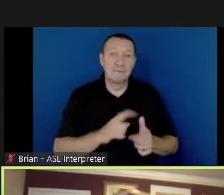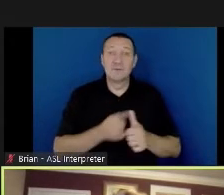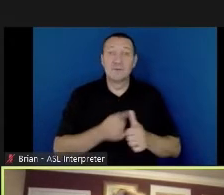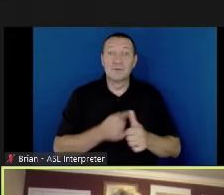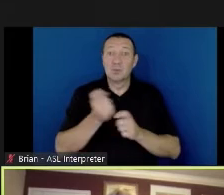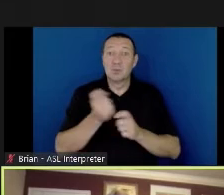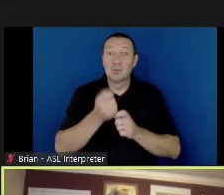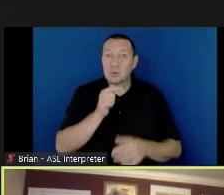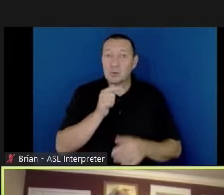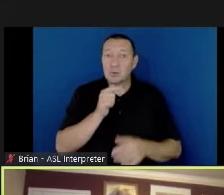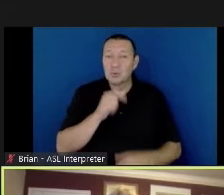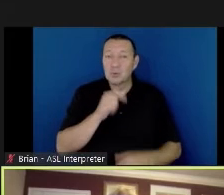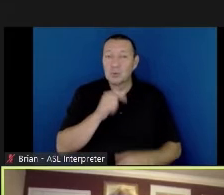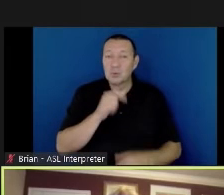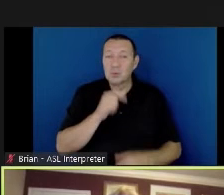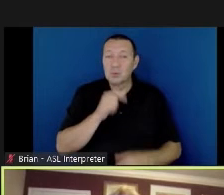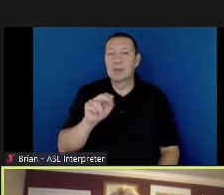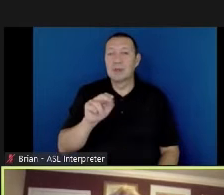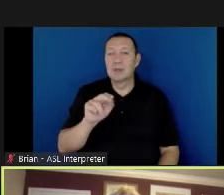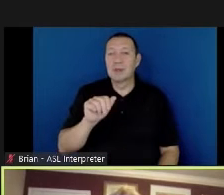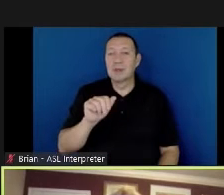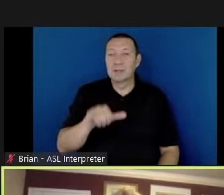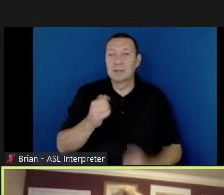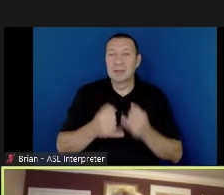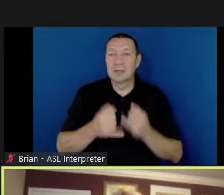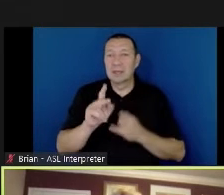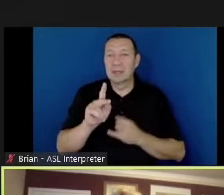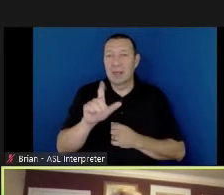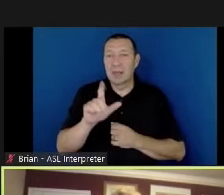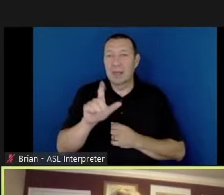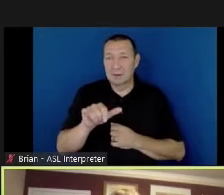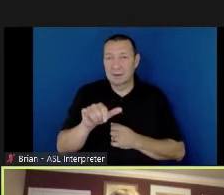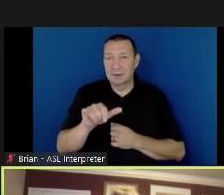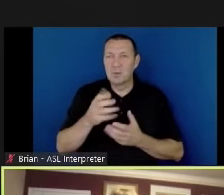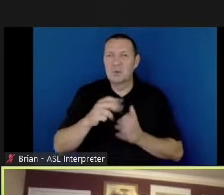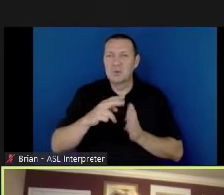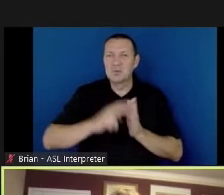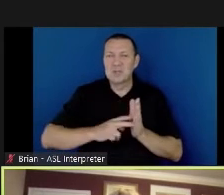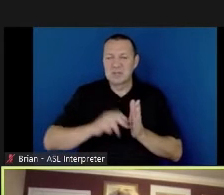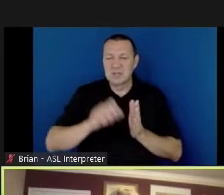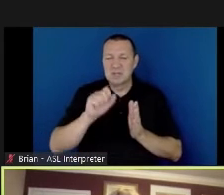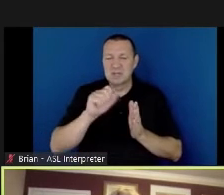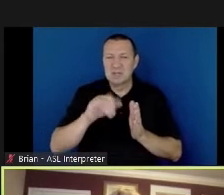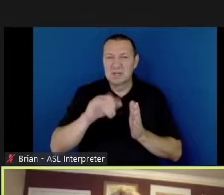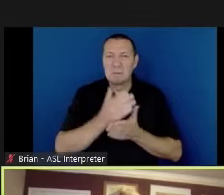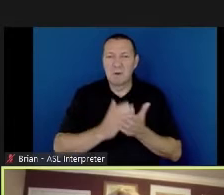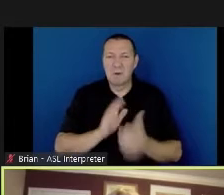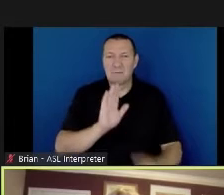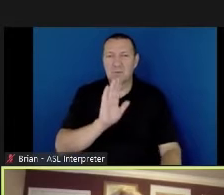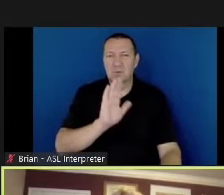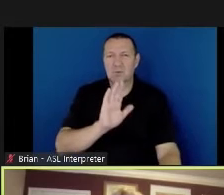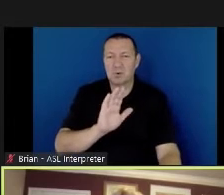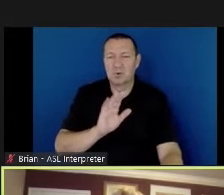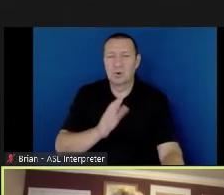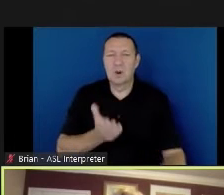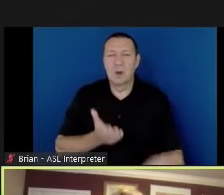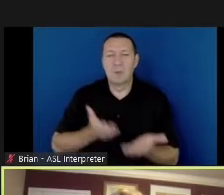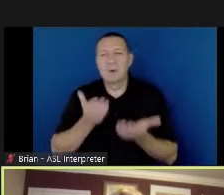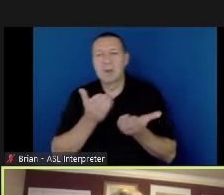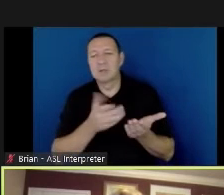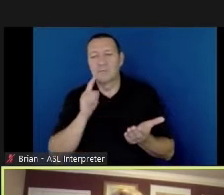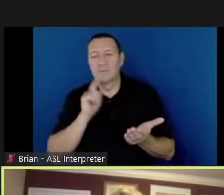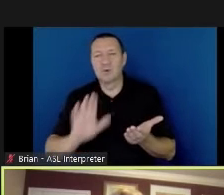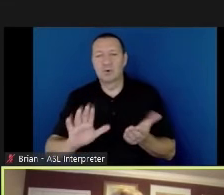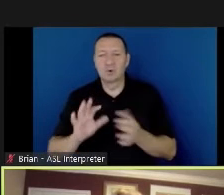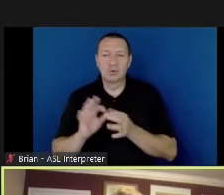Kelly. And I want to read a part of a nomination for her because I thought it